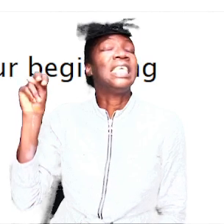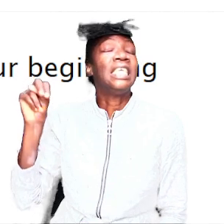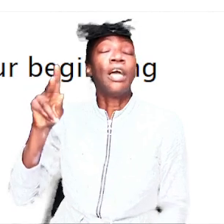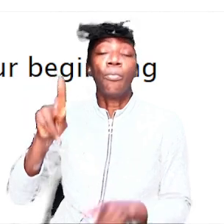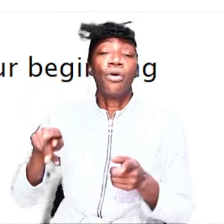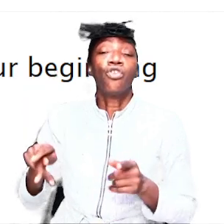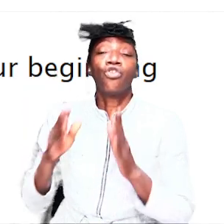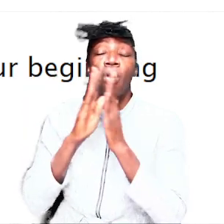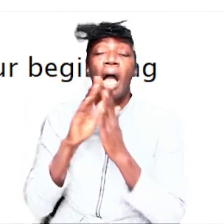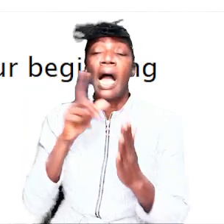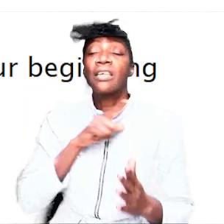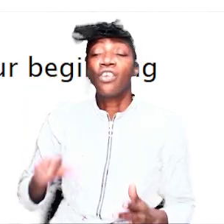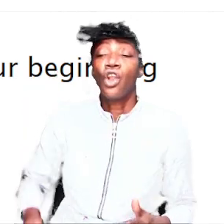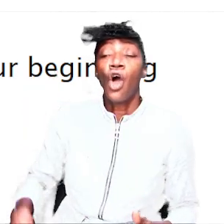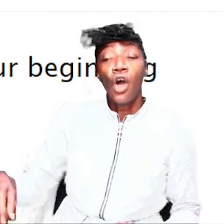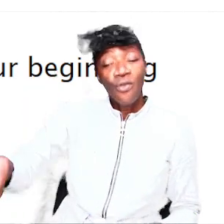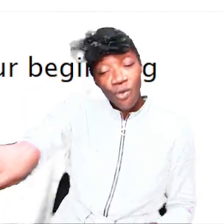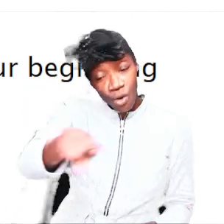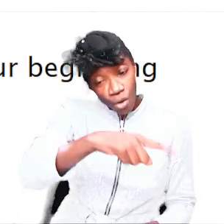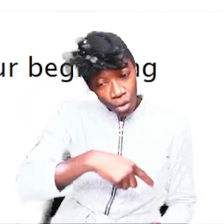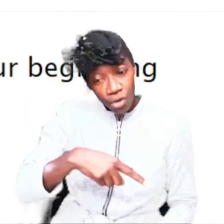will inquire of the Lord for ourselves.